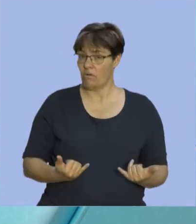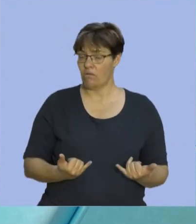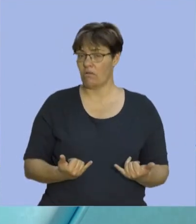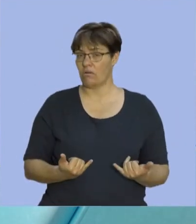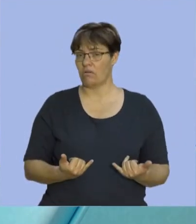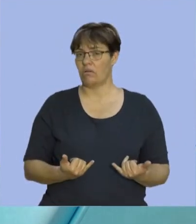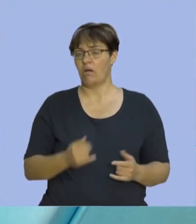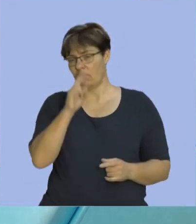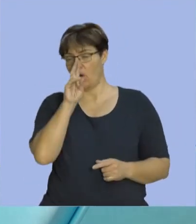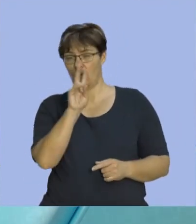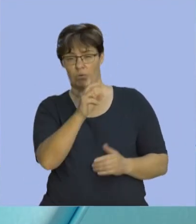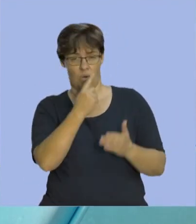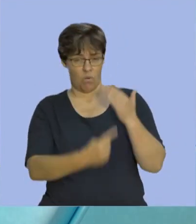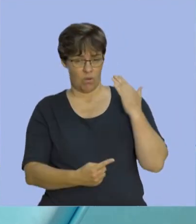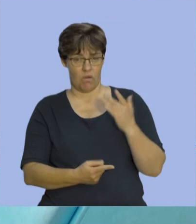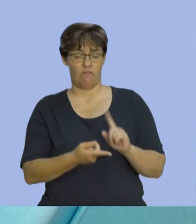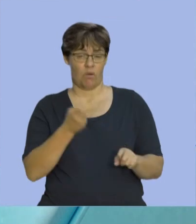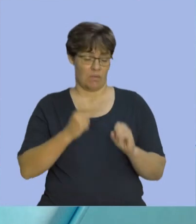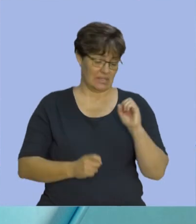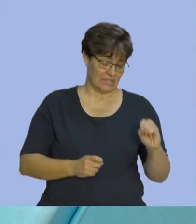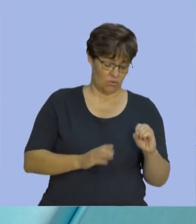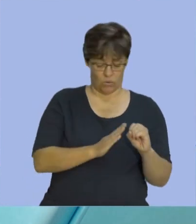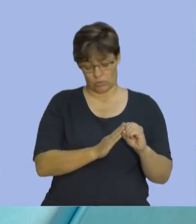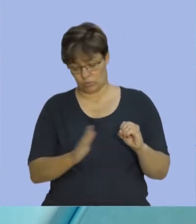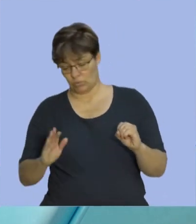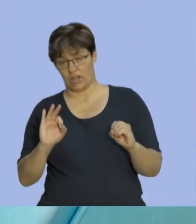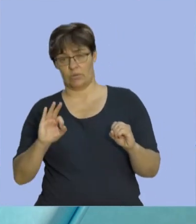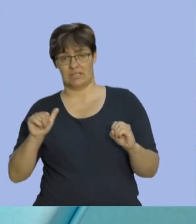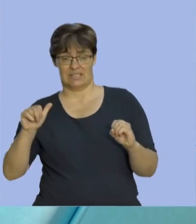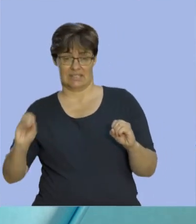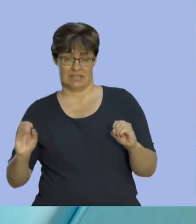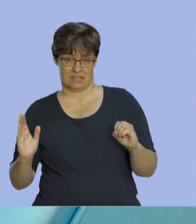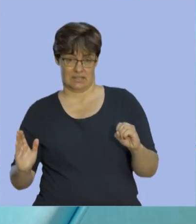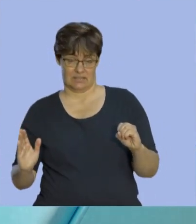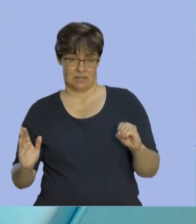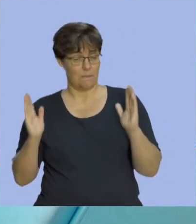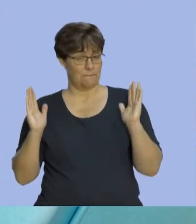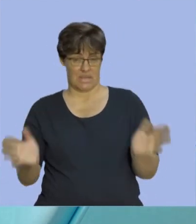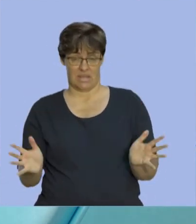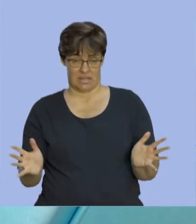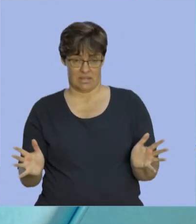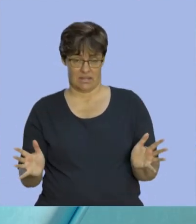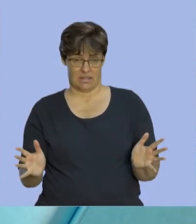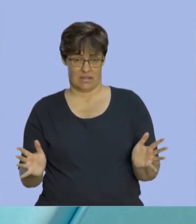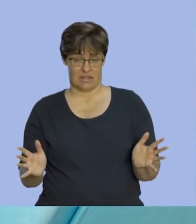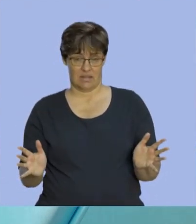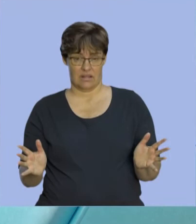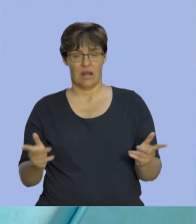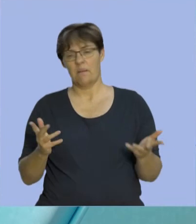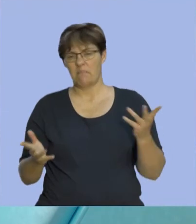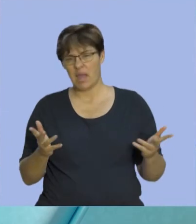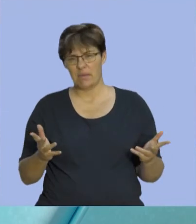to only look at from 0 to 360 degrees only. Maybe we can stretch it